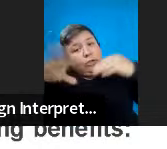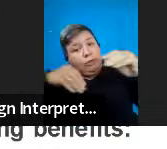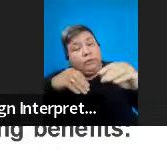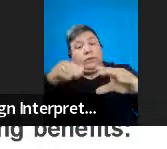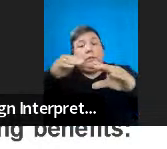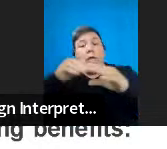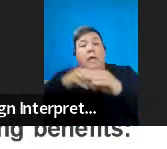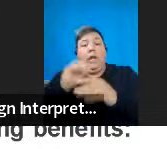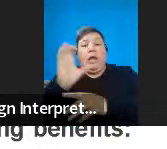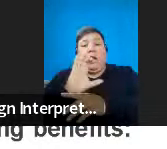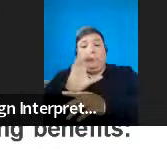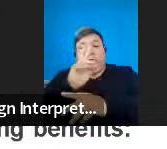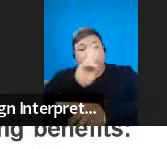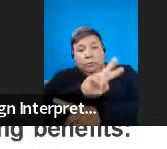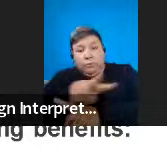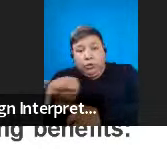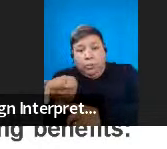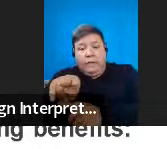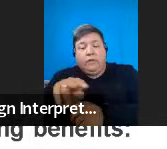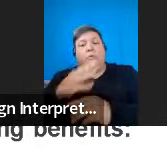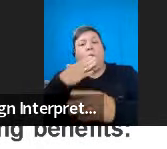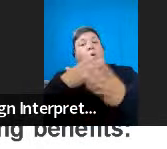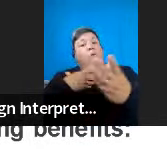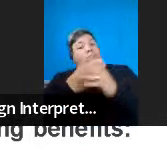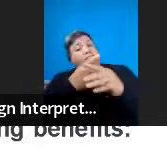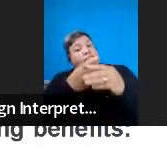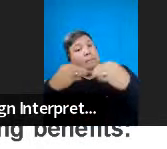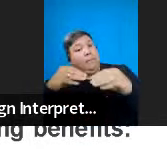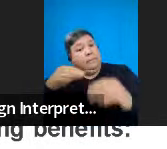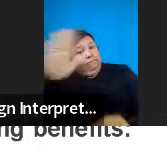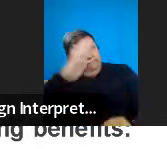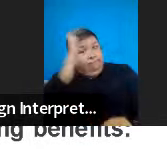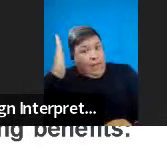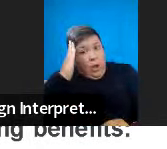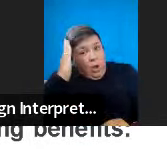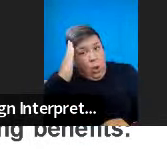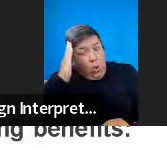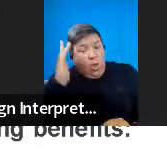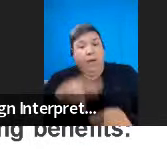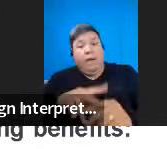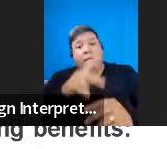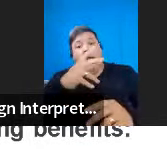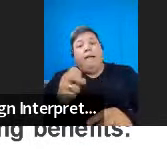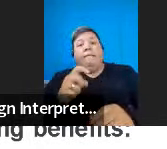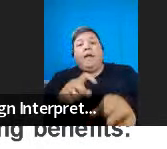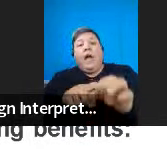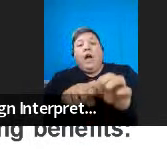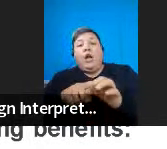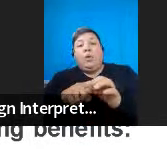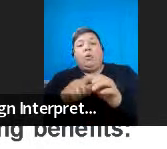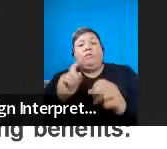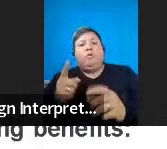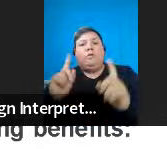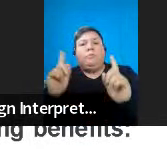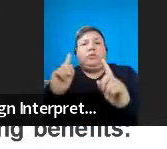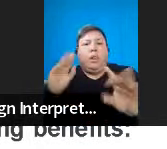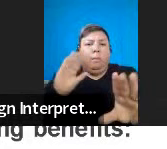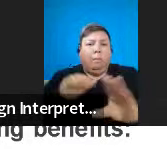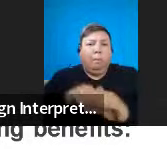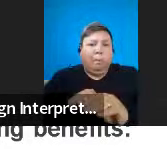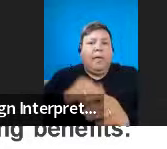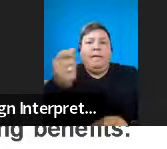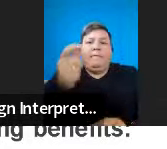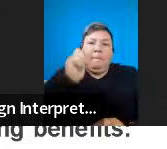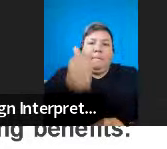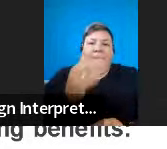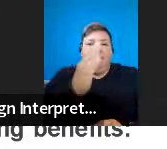supervision. Those who are doing business with us already, they will know that if there is a request for a special attendance, for example, there is a fee that you need to